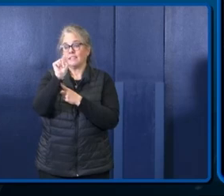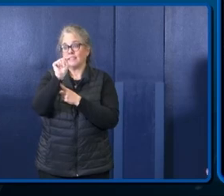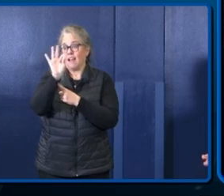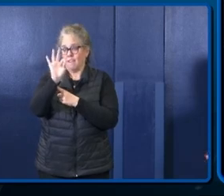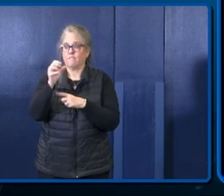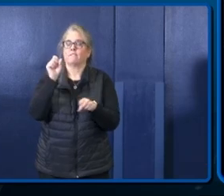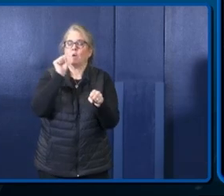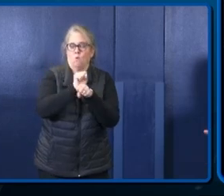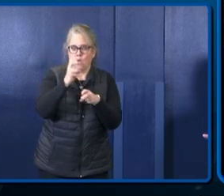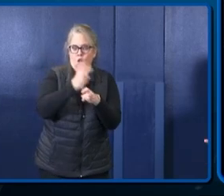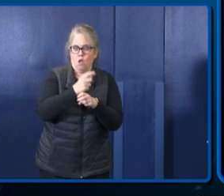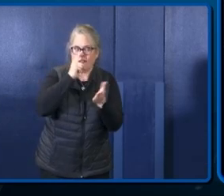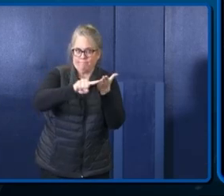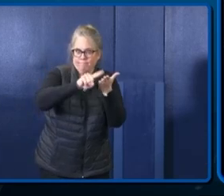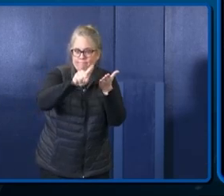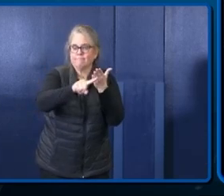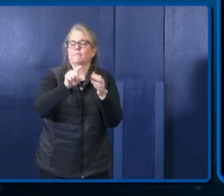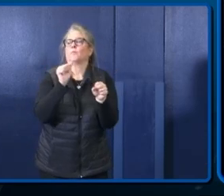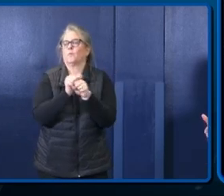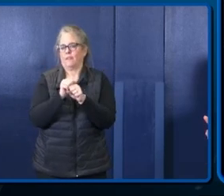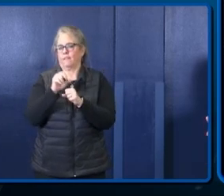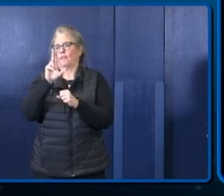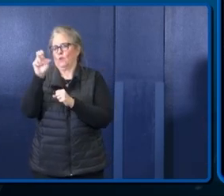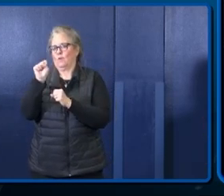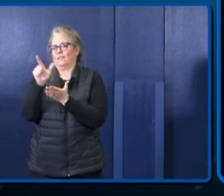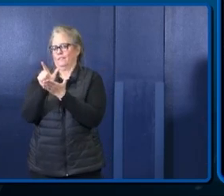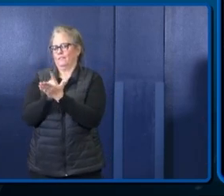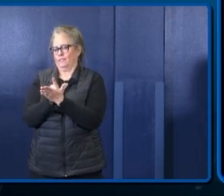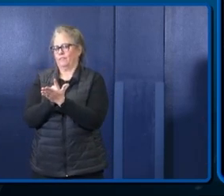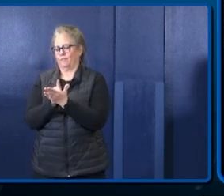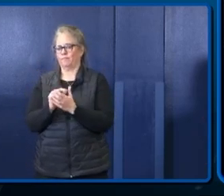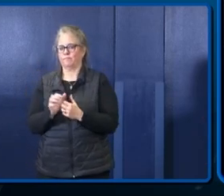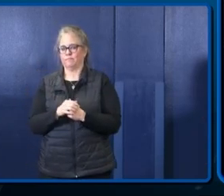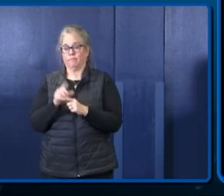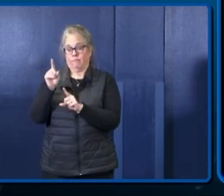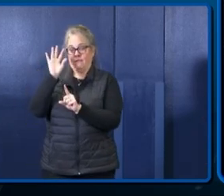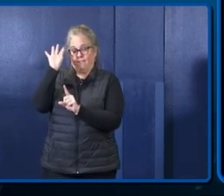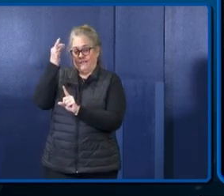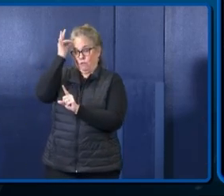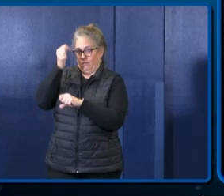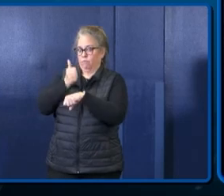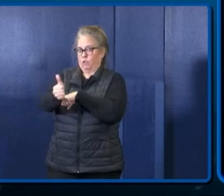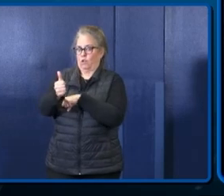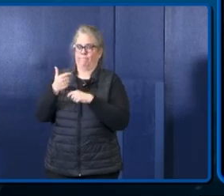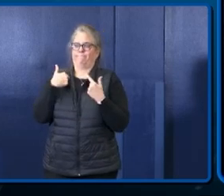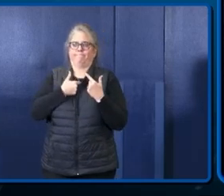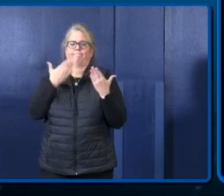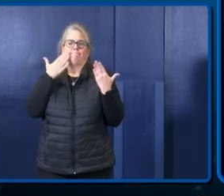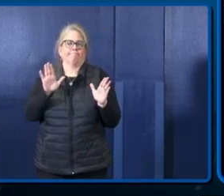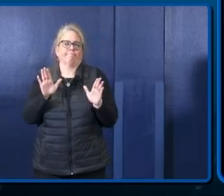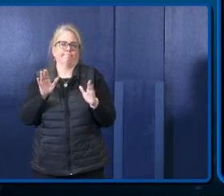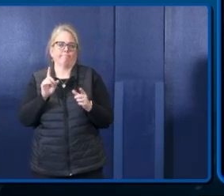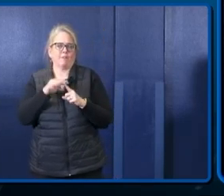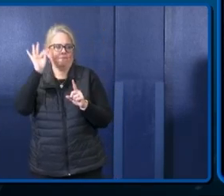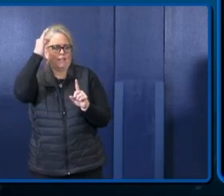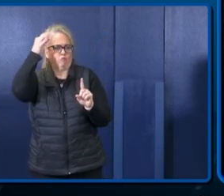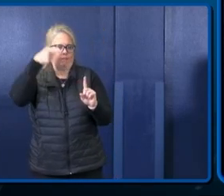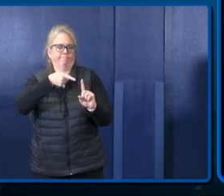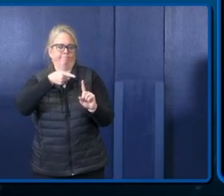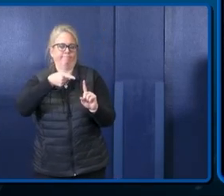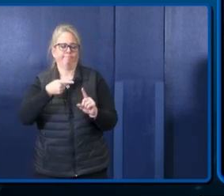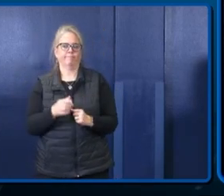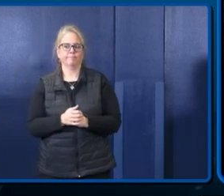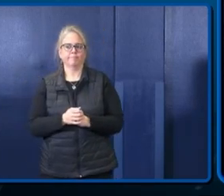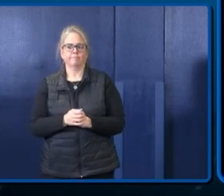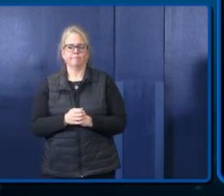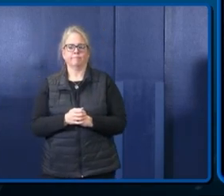Attorney, but I'm not going to speculate as to whether they decide to pursue any charges on this case or not. As it relates to the first part of your